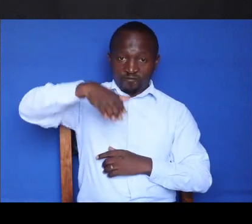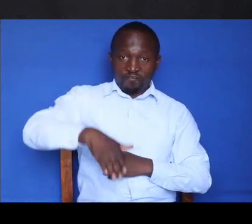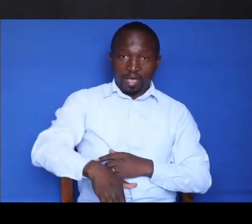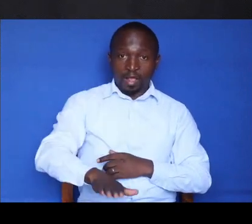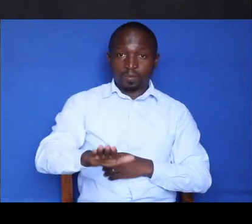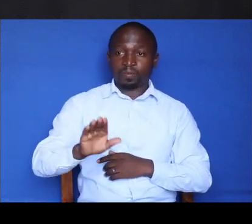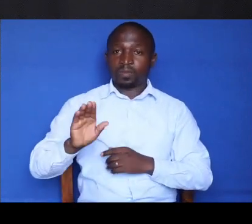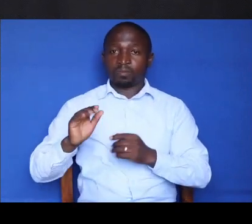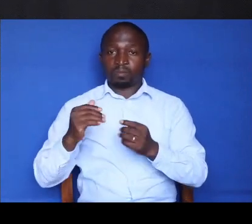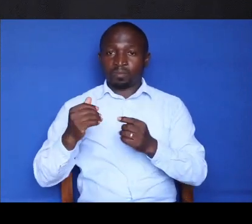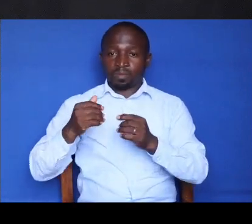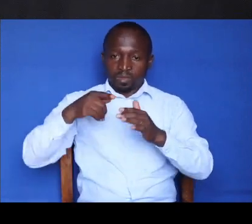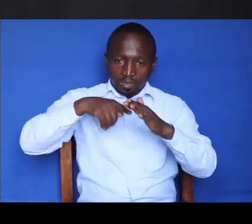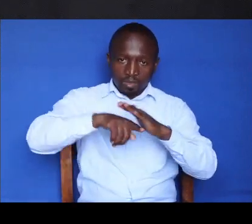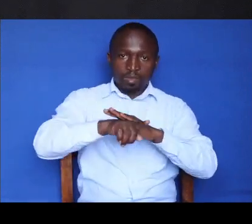valley